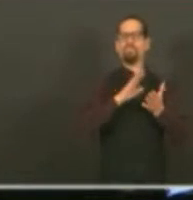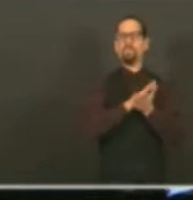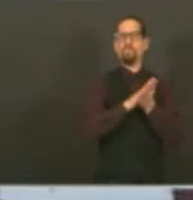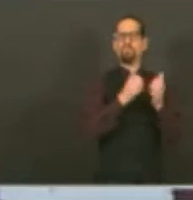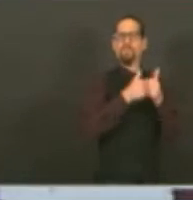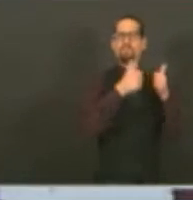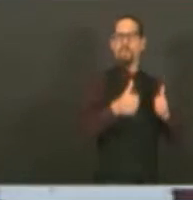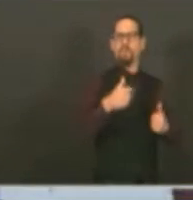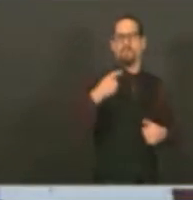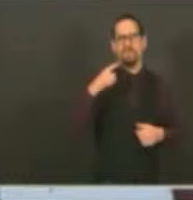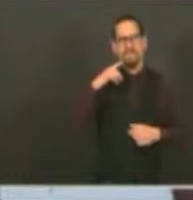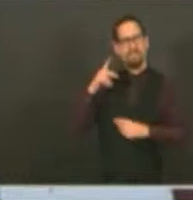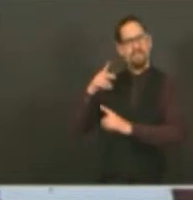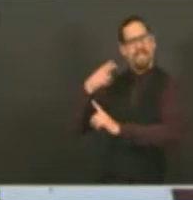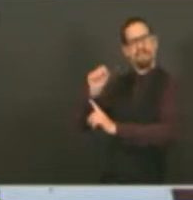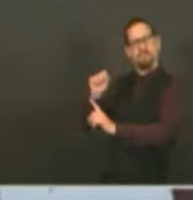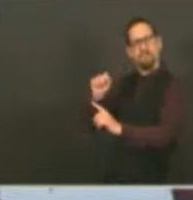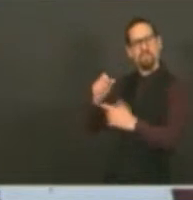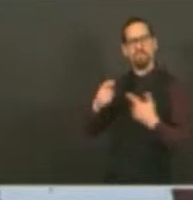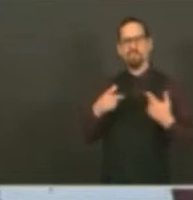K-8?